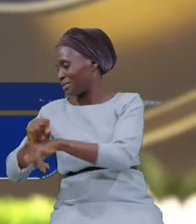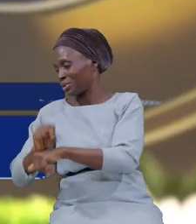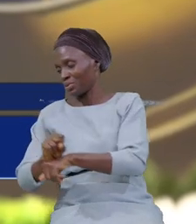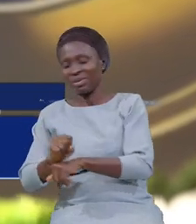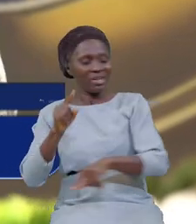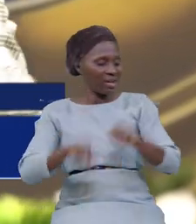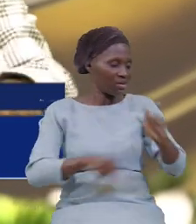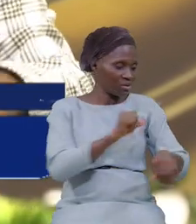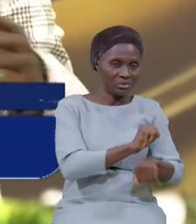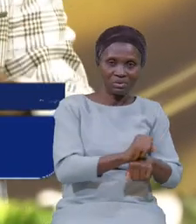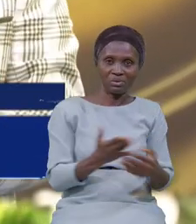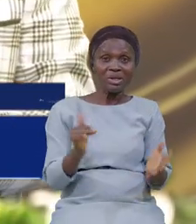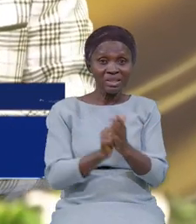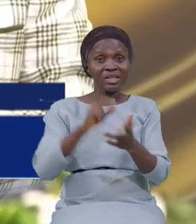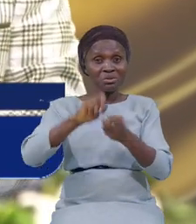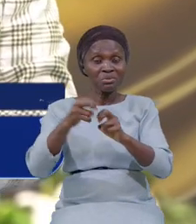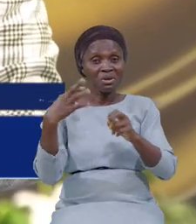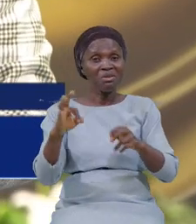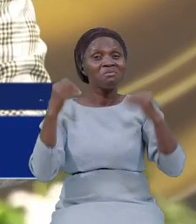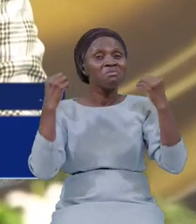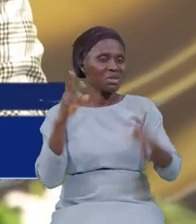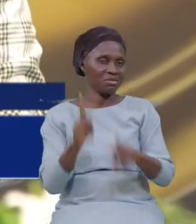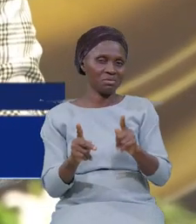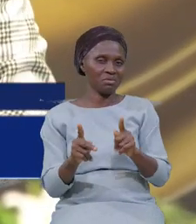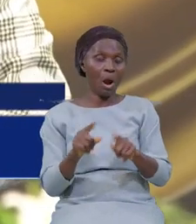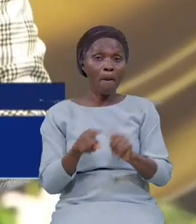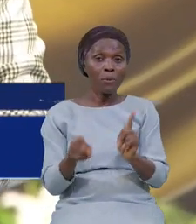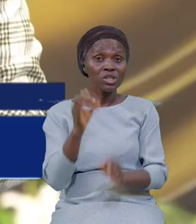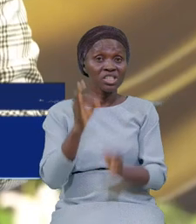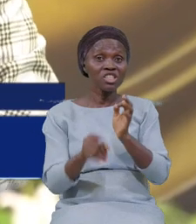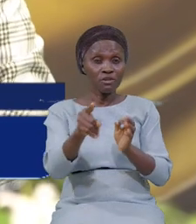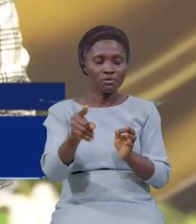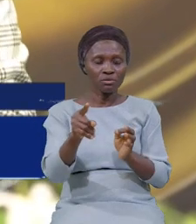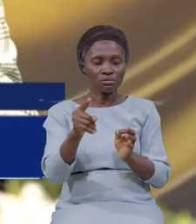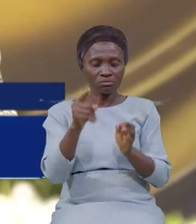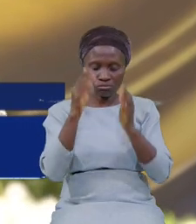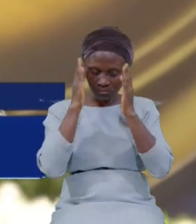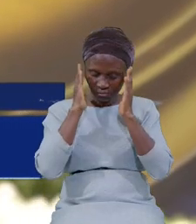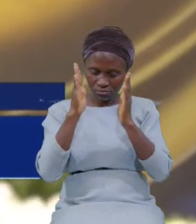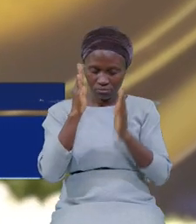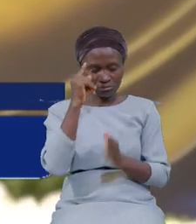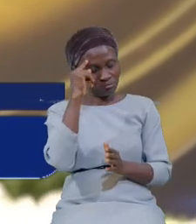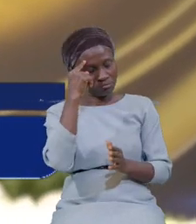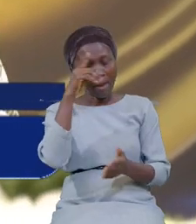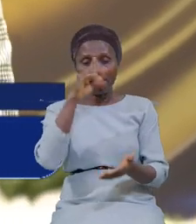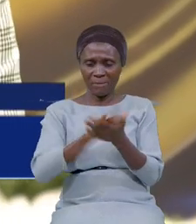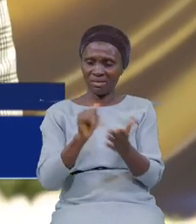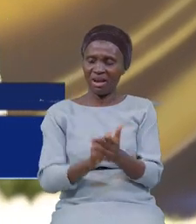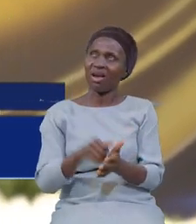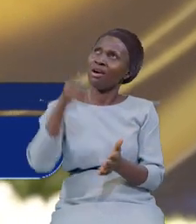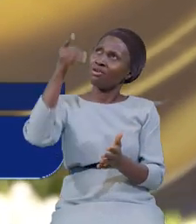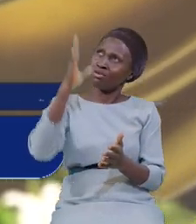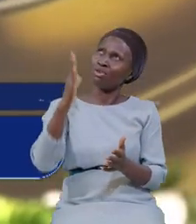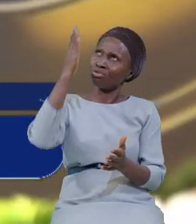people. But when you turn around, when you say God is still on the throne, he knows we're here. And he told